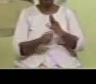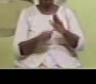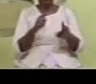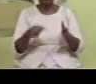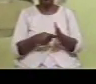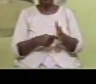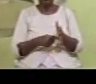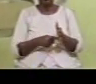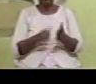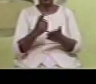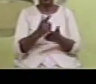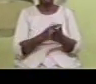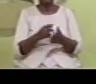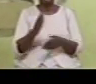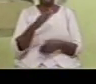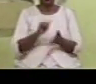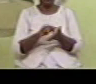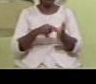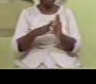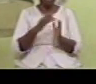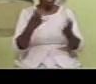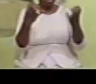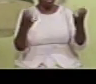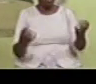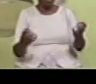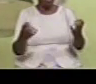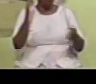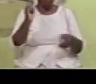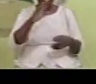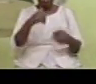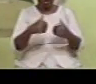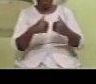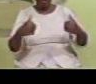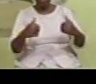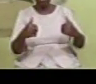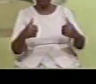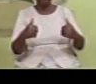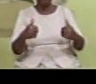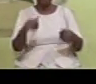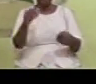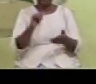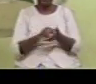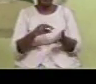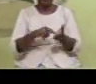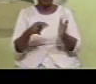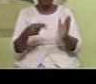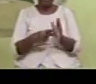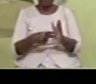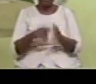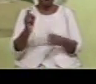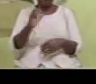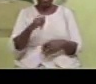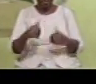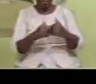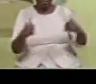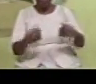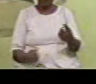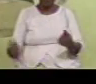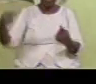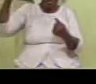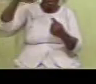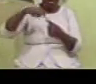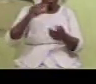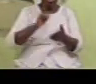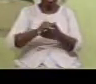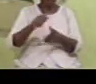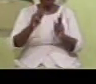is, the leper, be quarantined, that is, incarcerated until he was cured